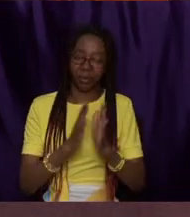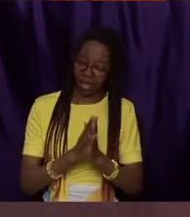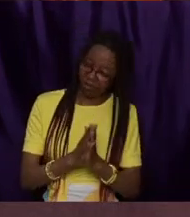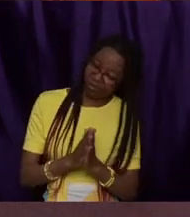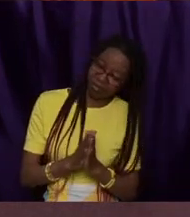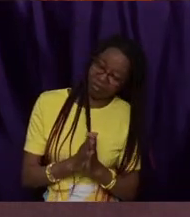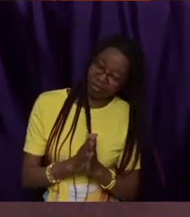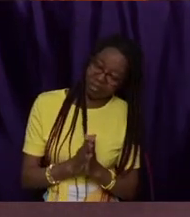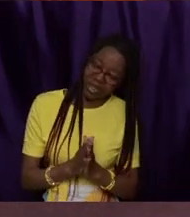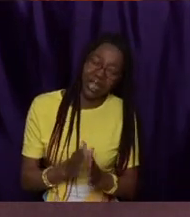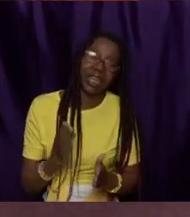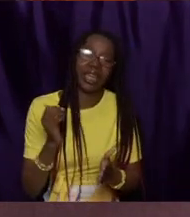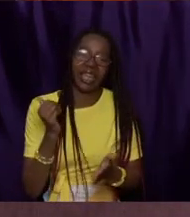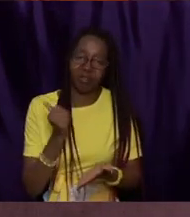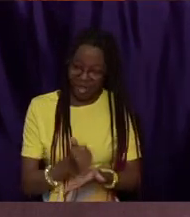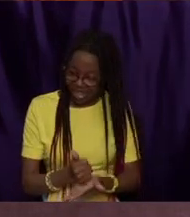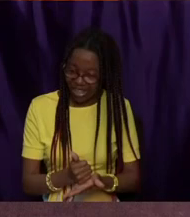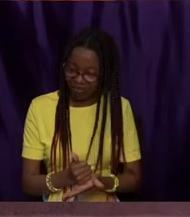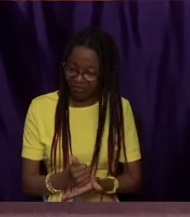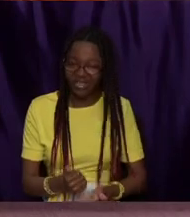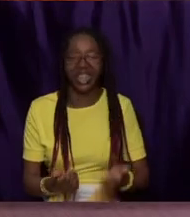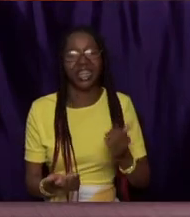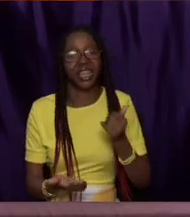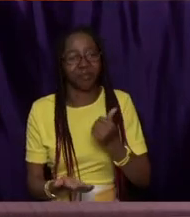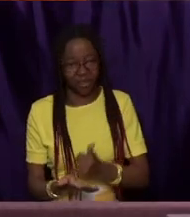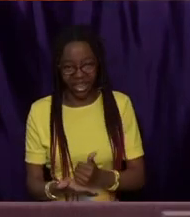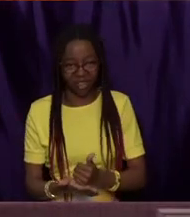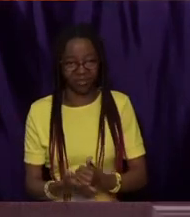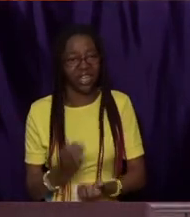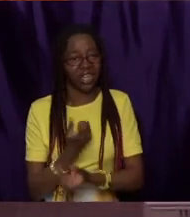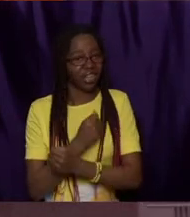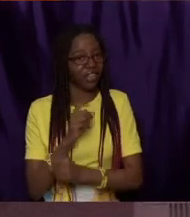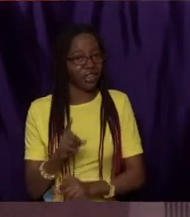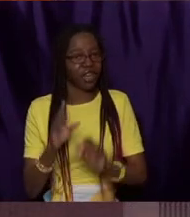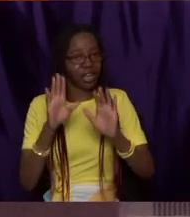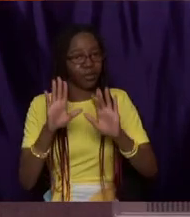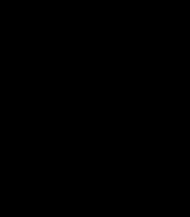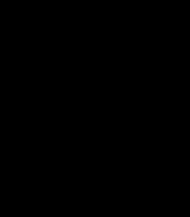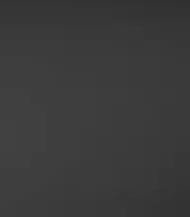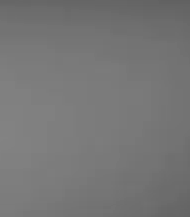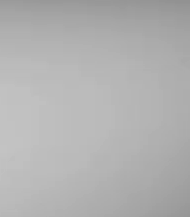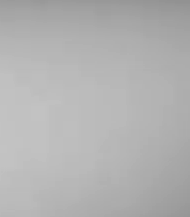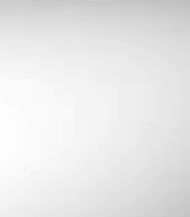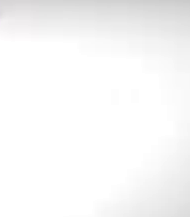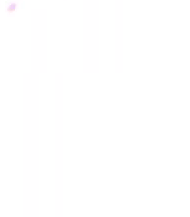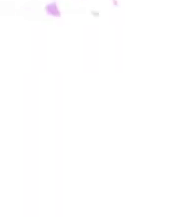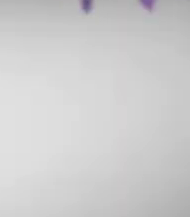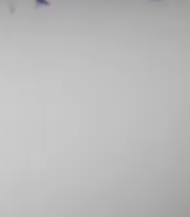pray. Amen and amen. Love y'all. Have a wonderful week.